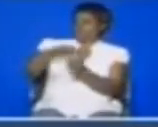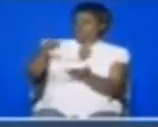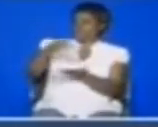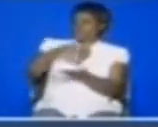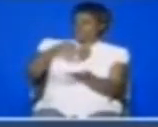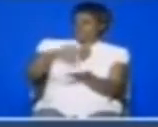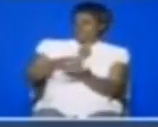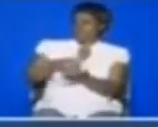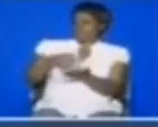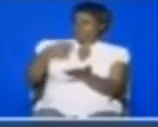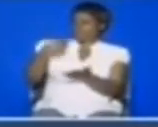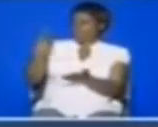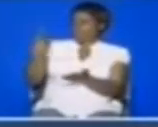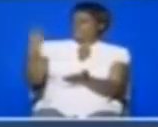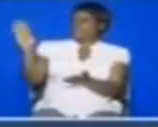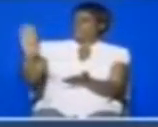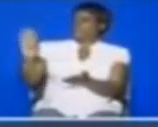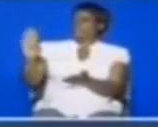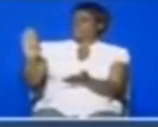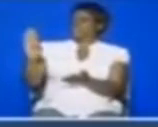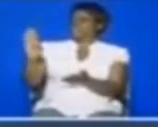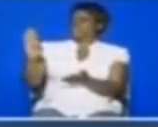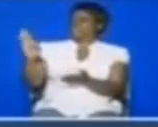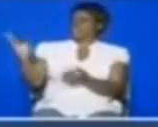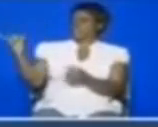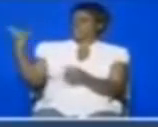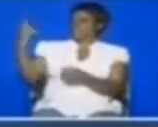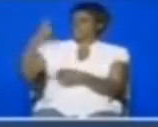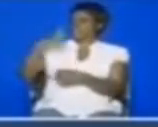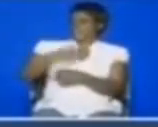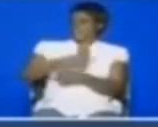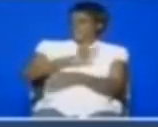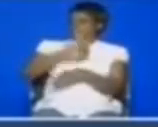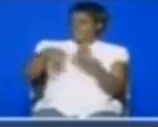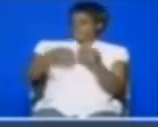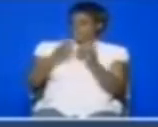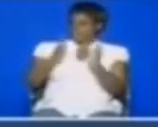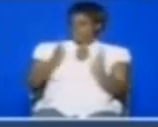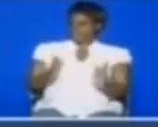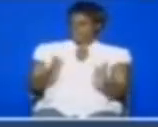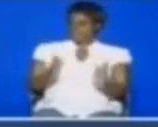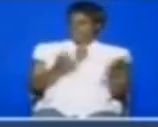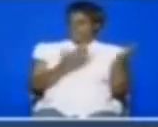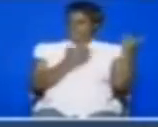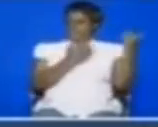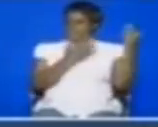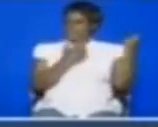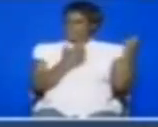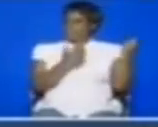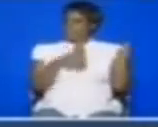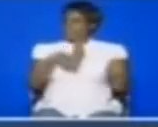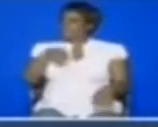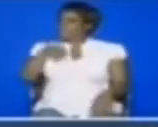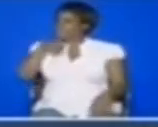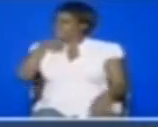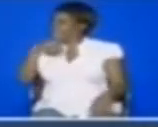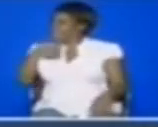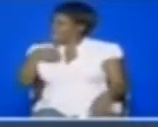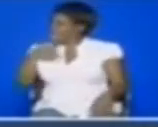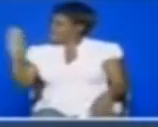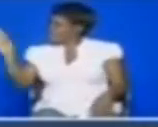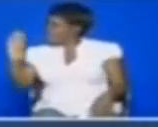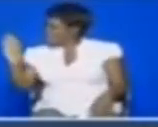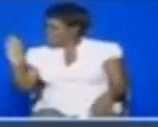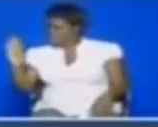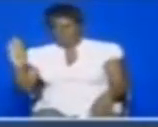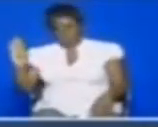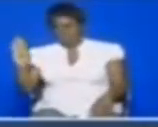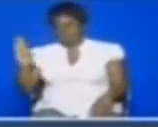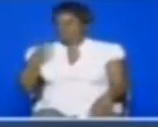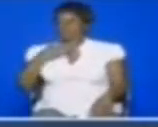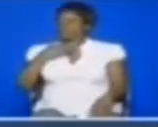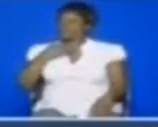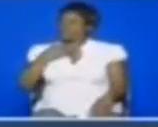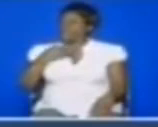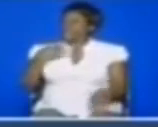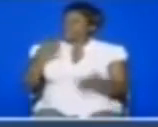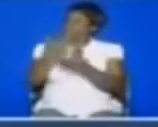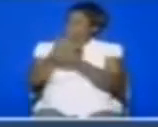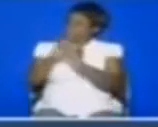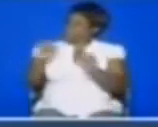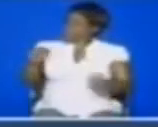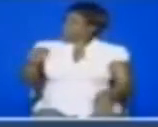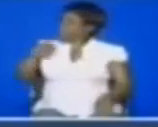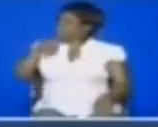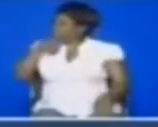need ₱1 billion on election day. Mm-hmm. Everybody's expecting Raila to have the ₱1 billion to do this? No. You want Raila to be your